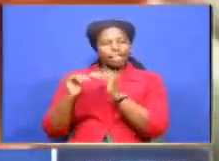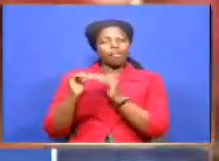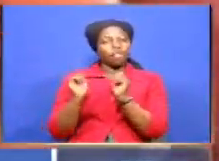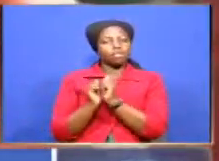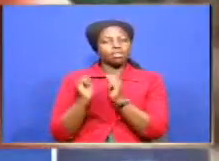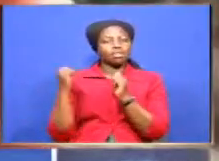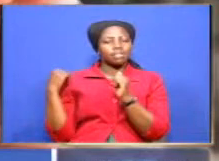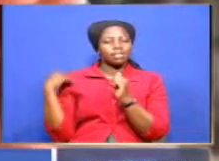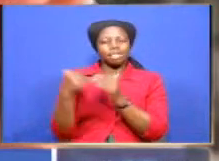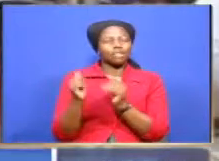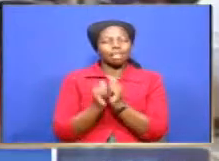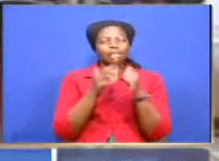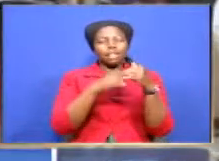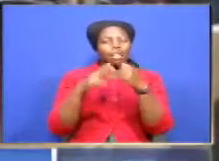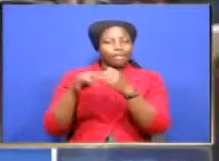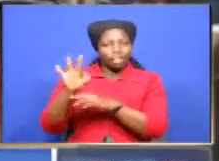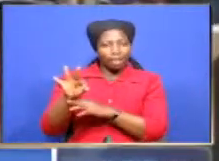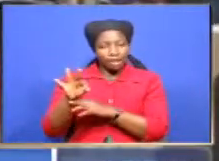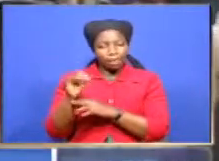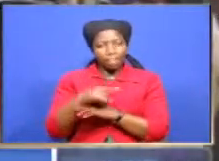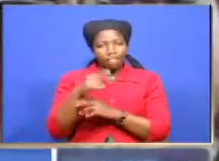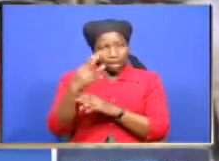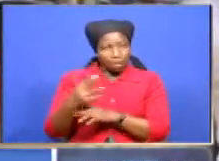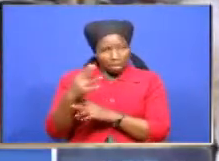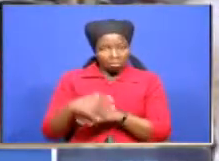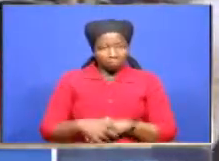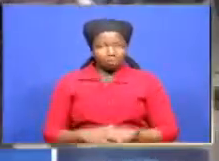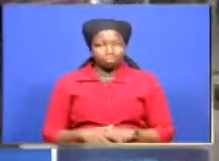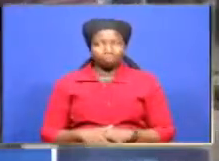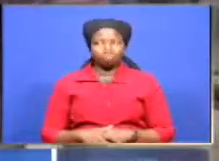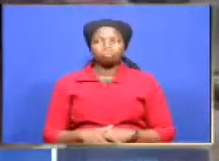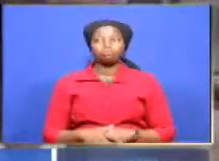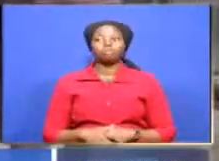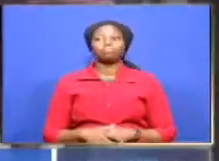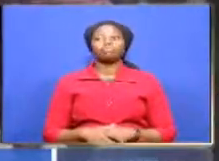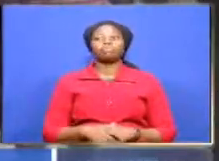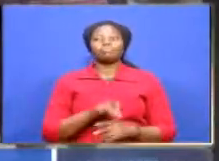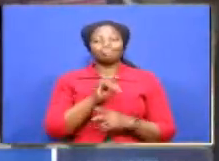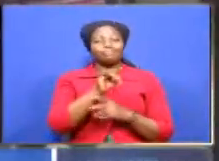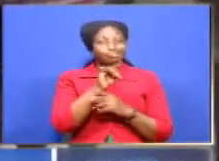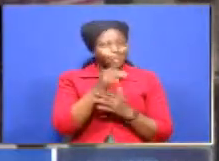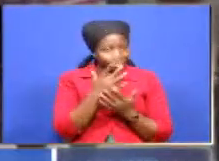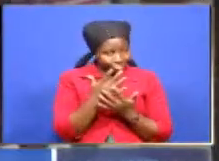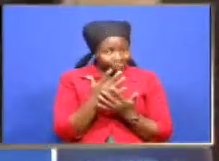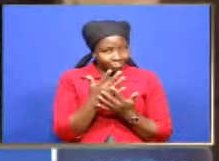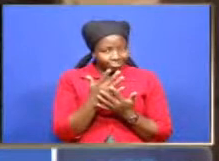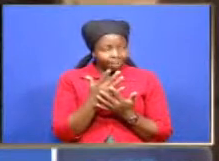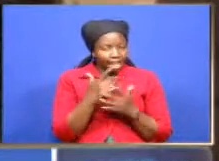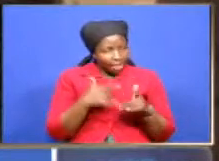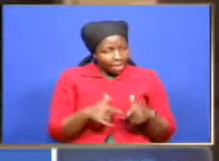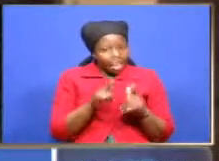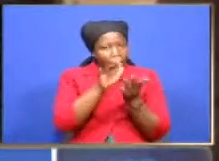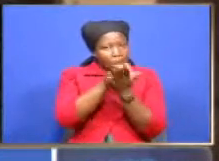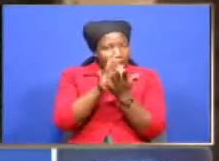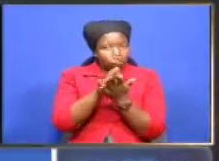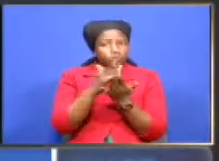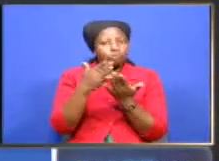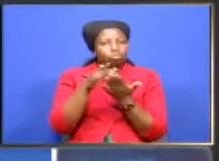1973. During April, it brought 11.4 billion rand worth of government bonds and relaxed regulations to allow banks to loan